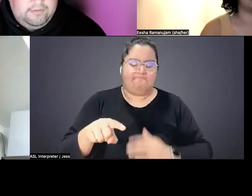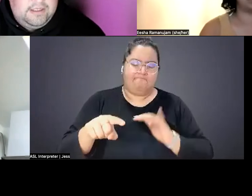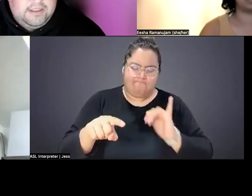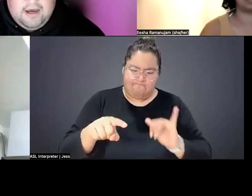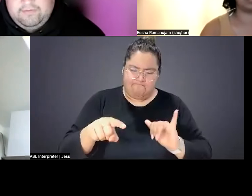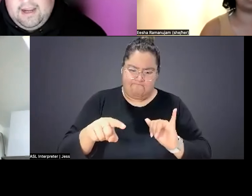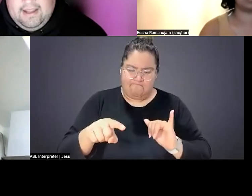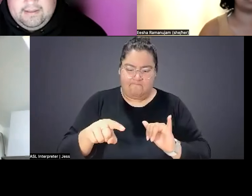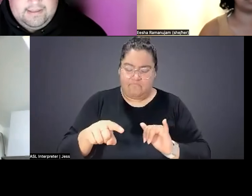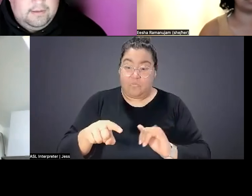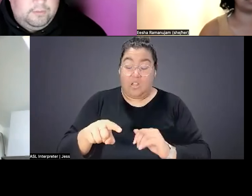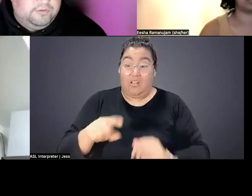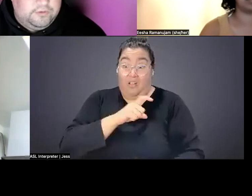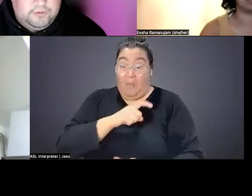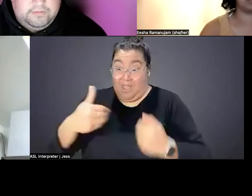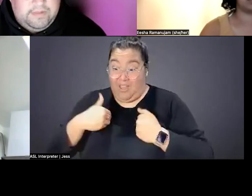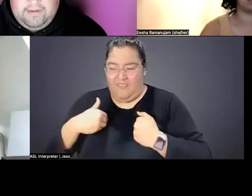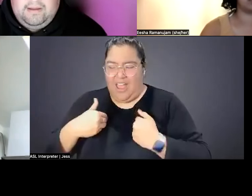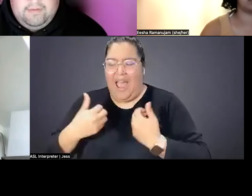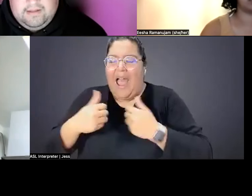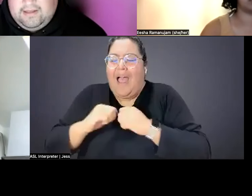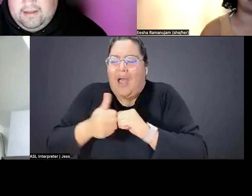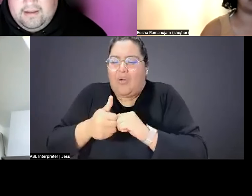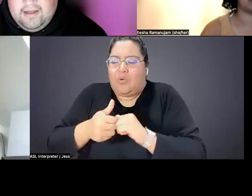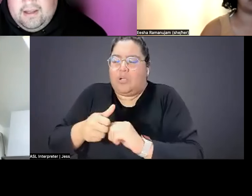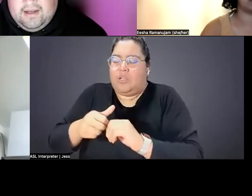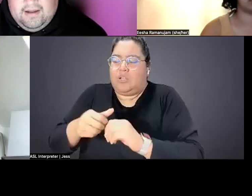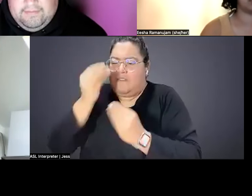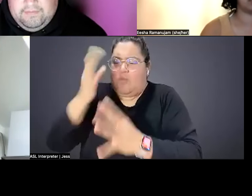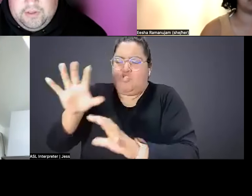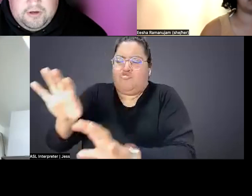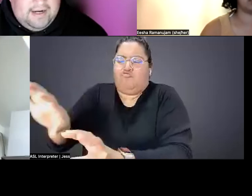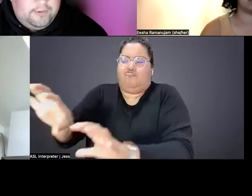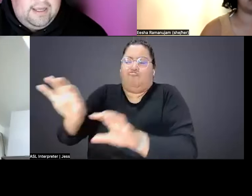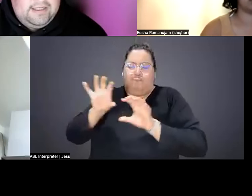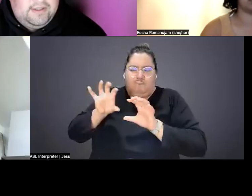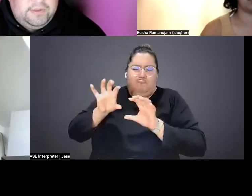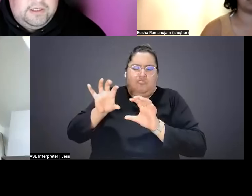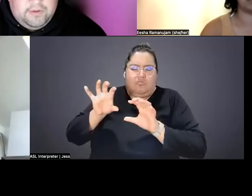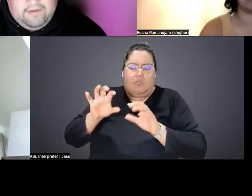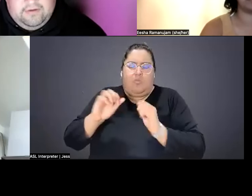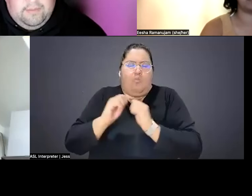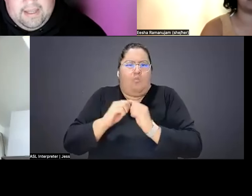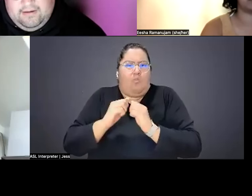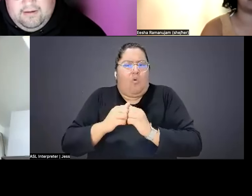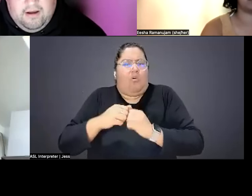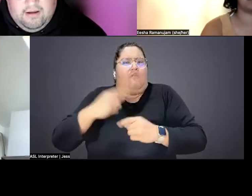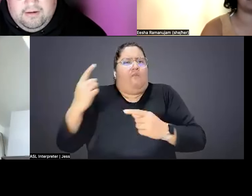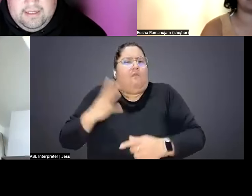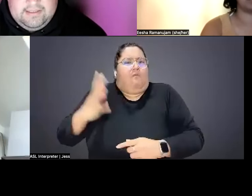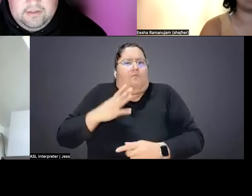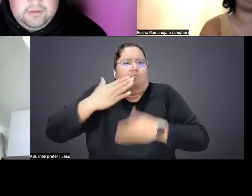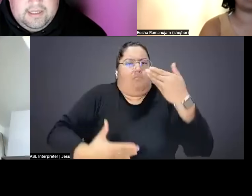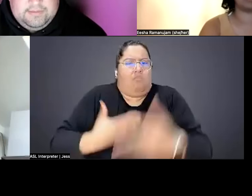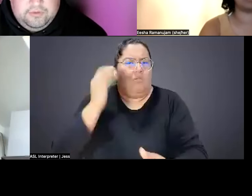that information out of their hands in a more formal, maybe even like a bureaucratic way, so that we don't have to depend on